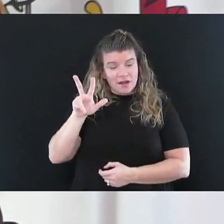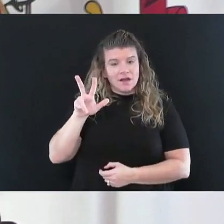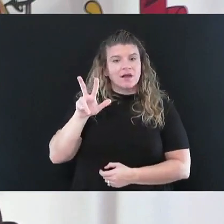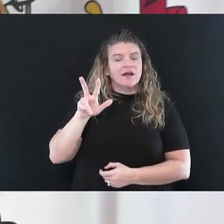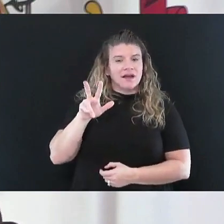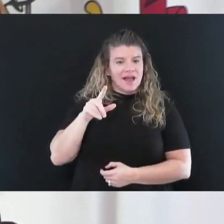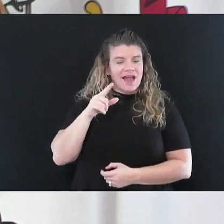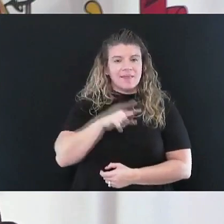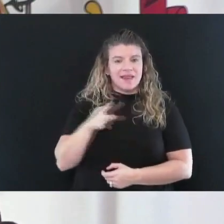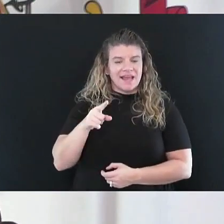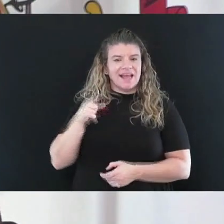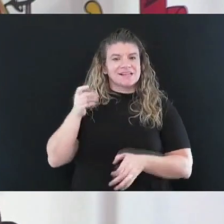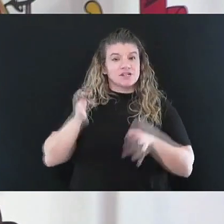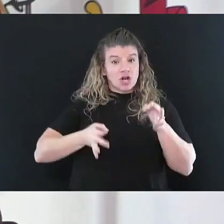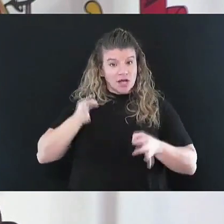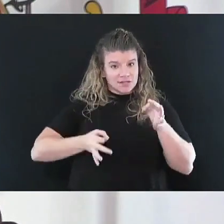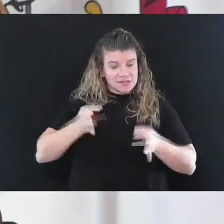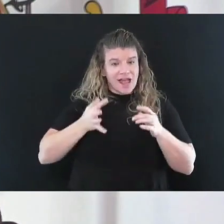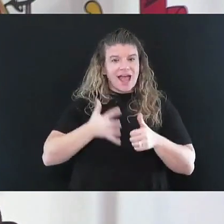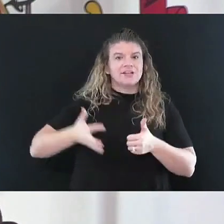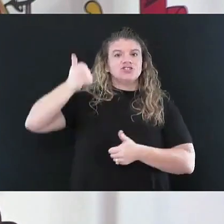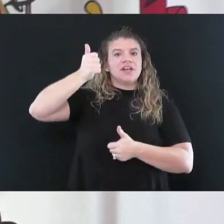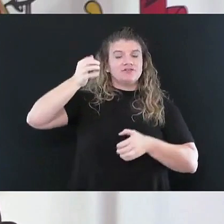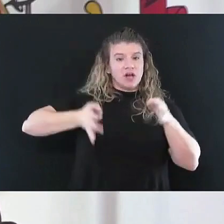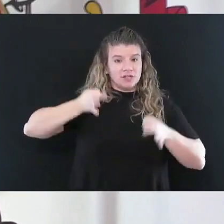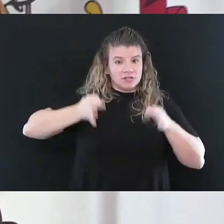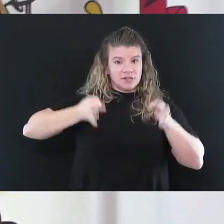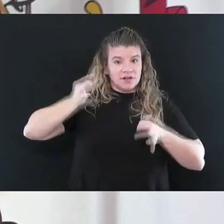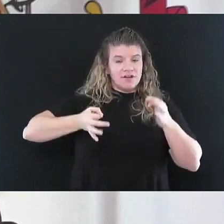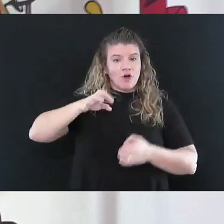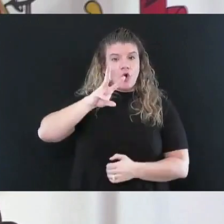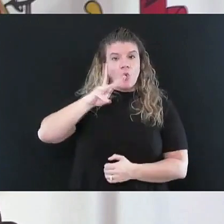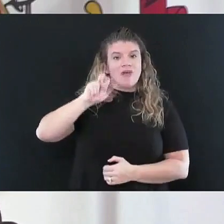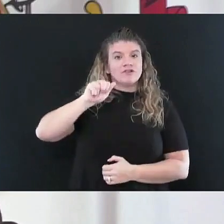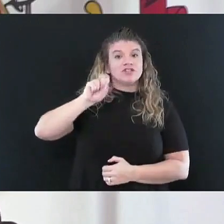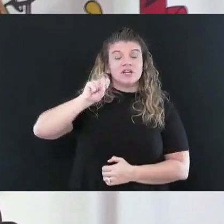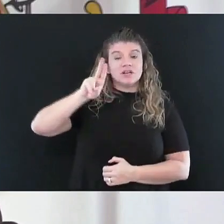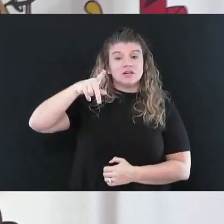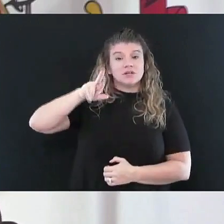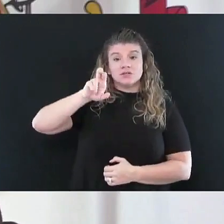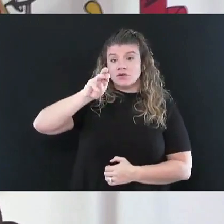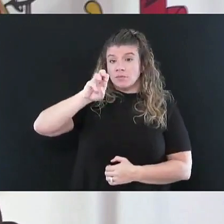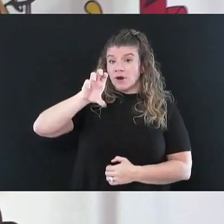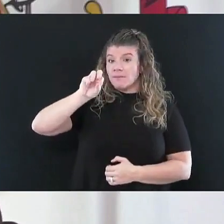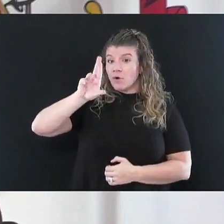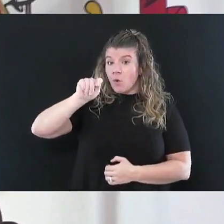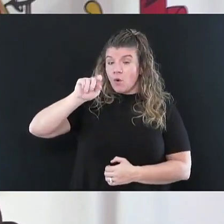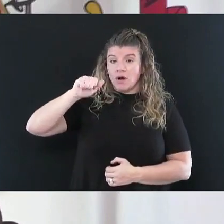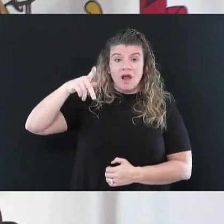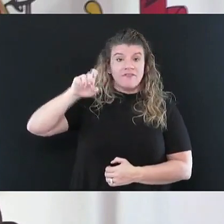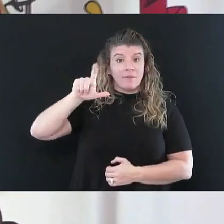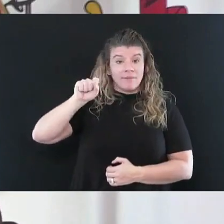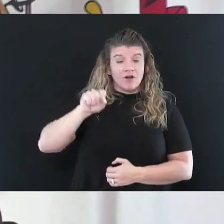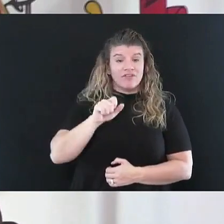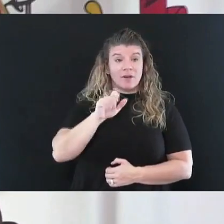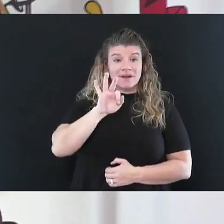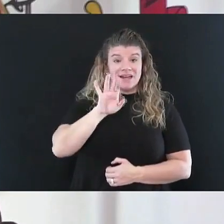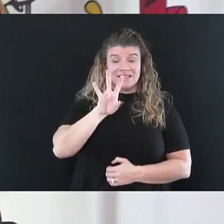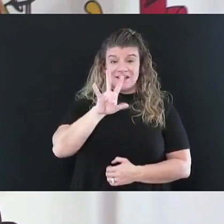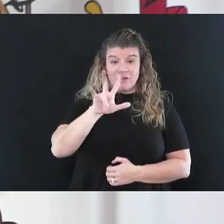a Justice and Chief Justice of the West Virginia Supreme Court of Appeals from 1973